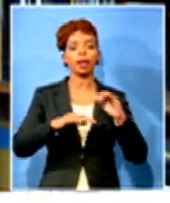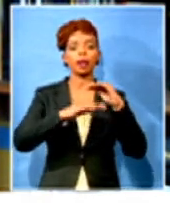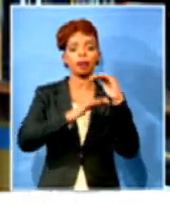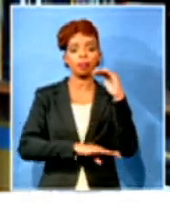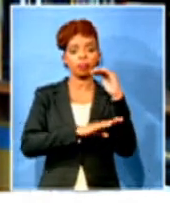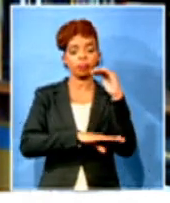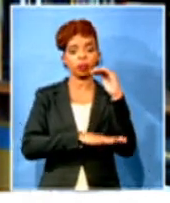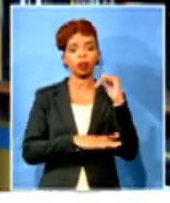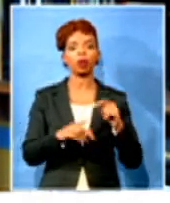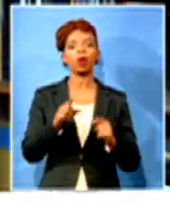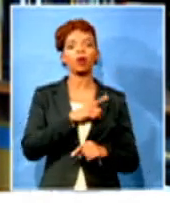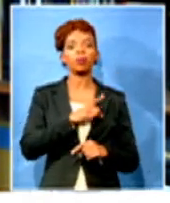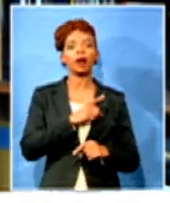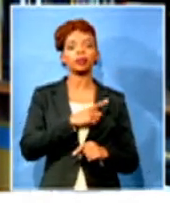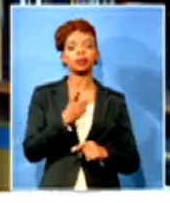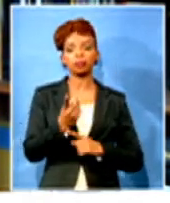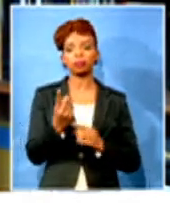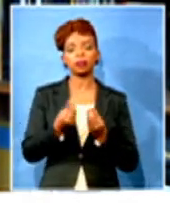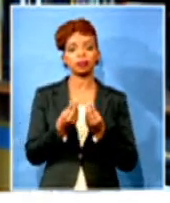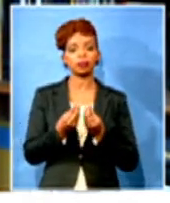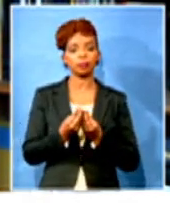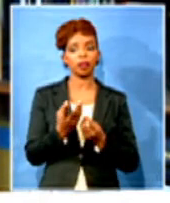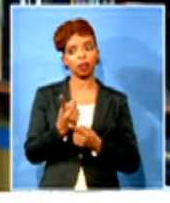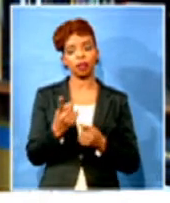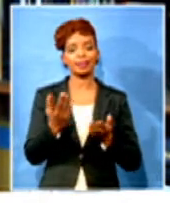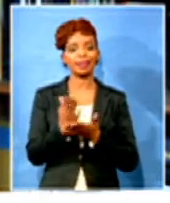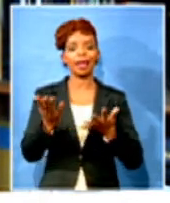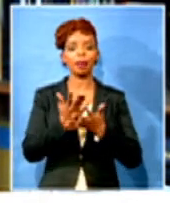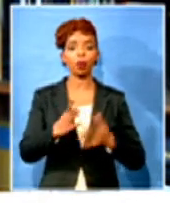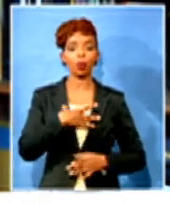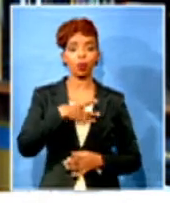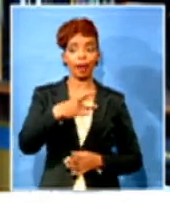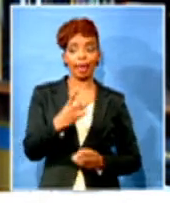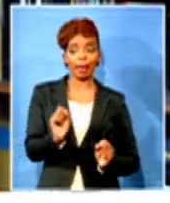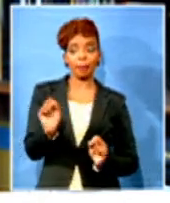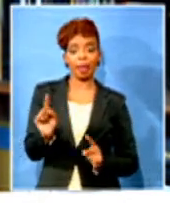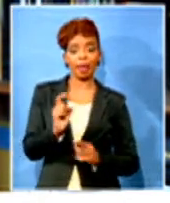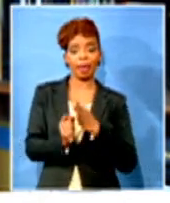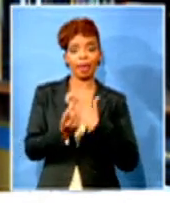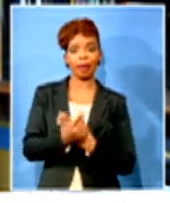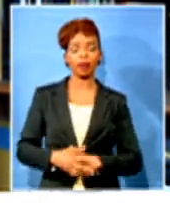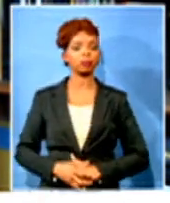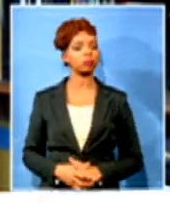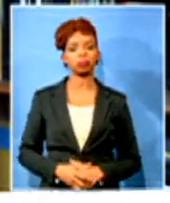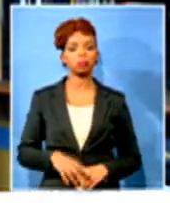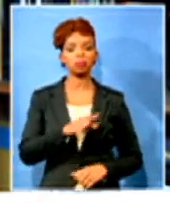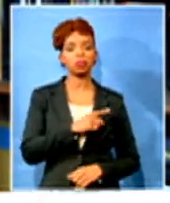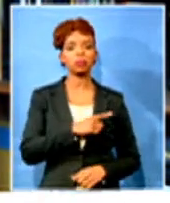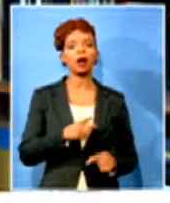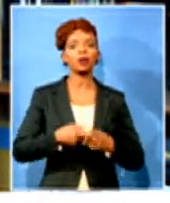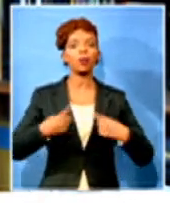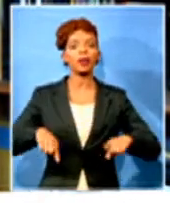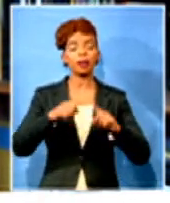around the world. And that is, not somewhere where we would like to be. We would like to be certainly not just in the richer half, probably in the